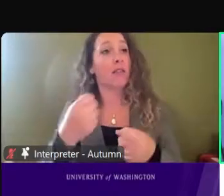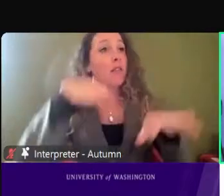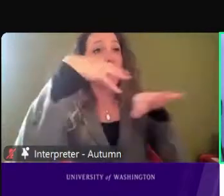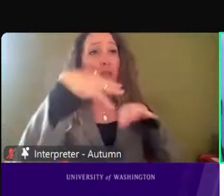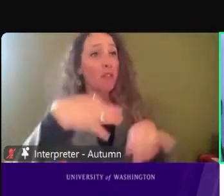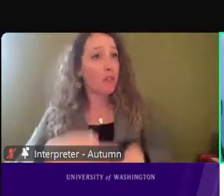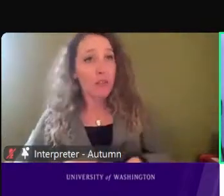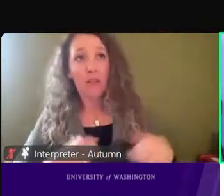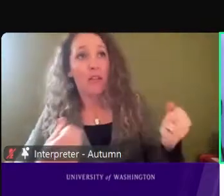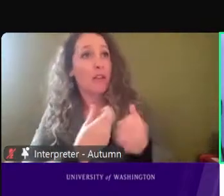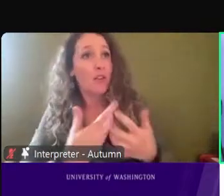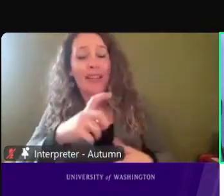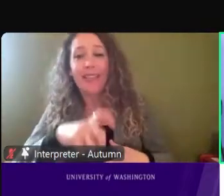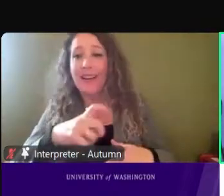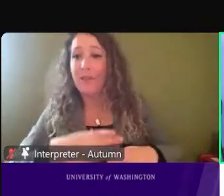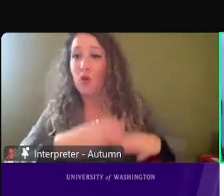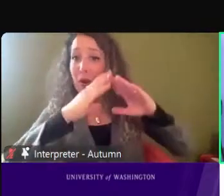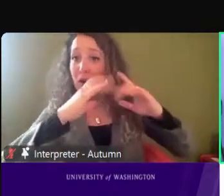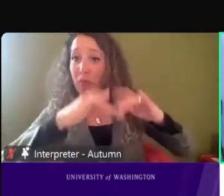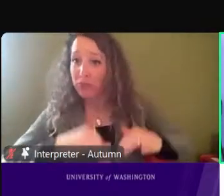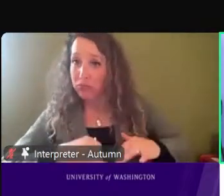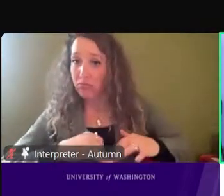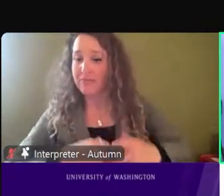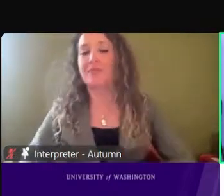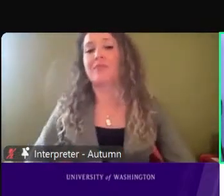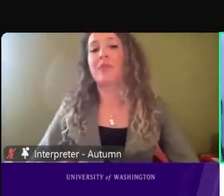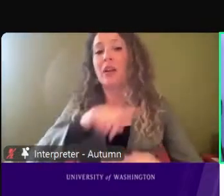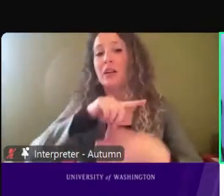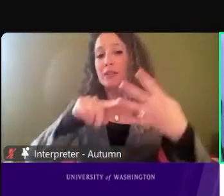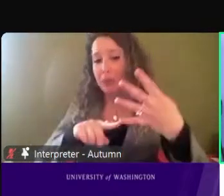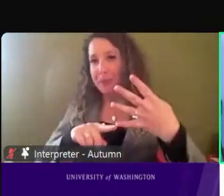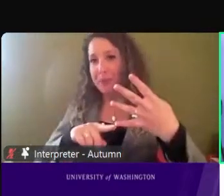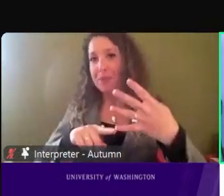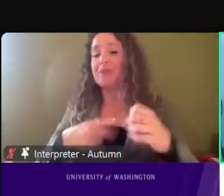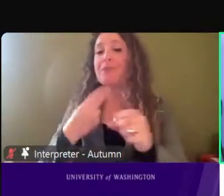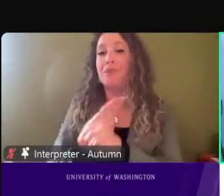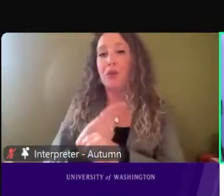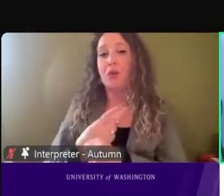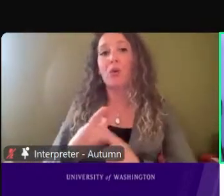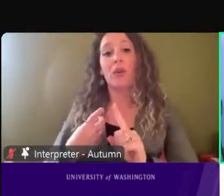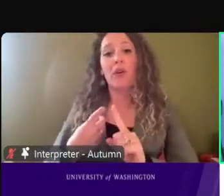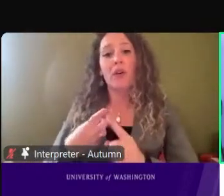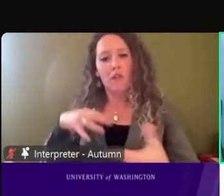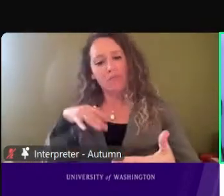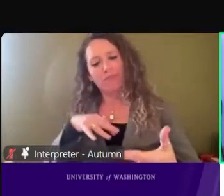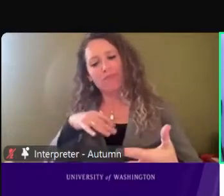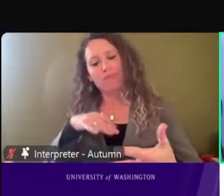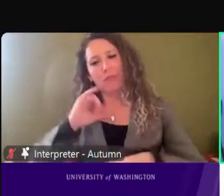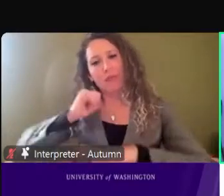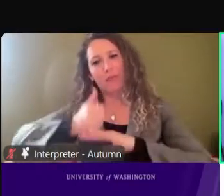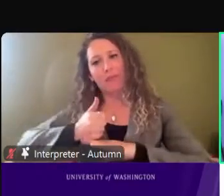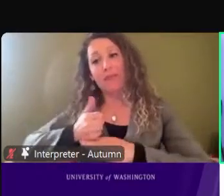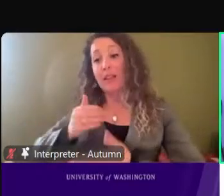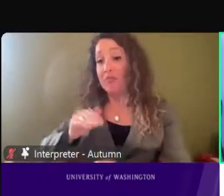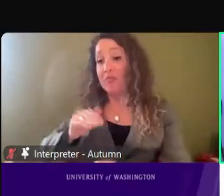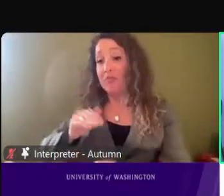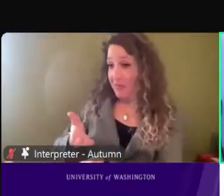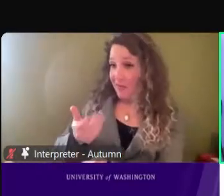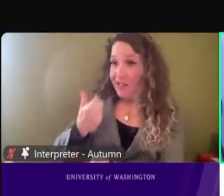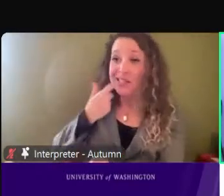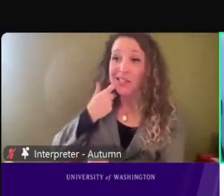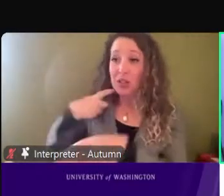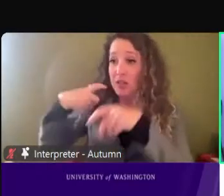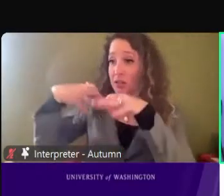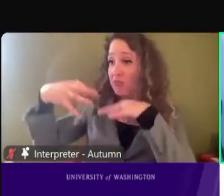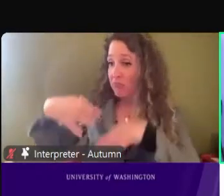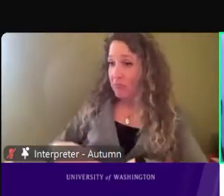to eliminate barriers. So these tenets, fleshed out by our critical disability studies framework that Dr. Feldner just described,